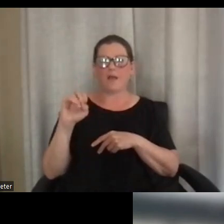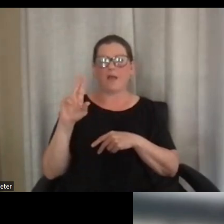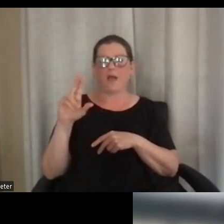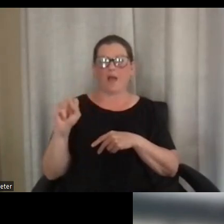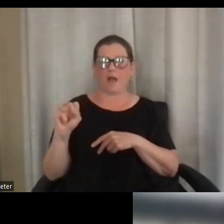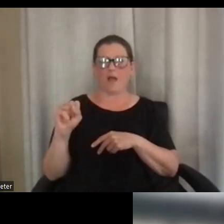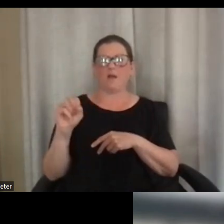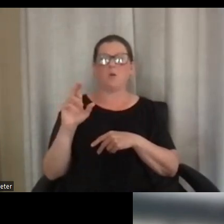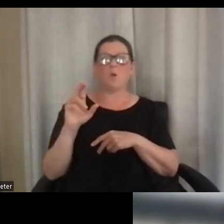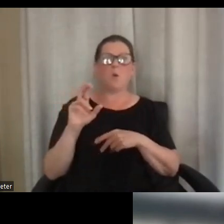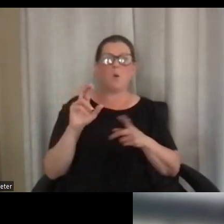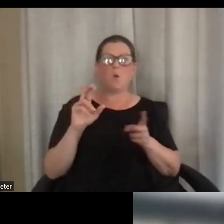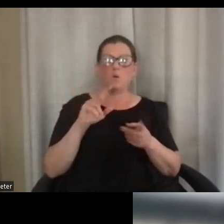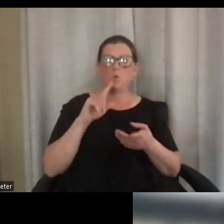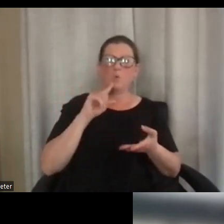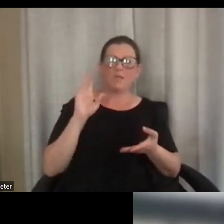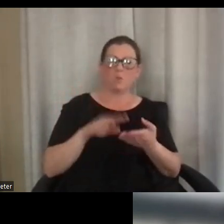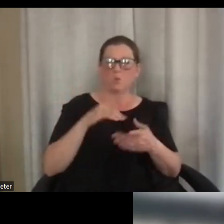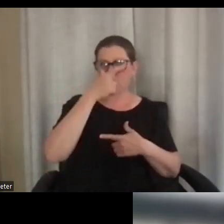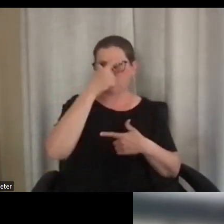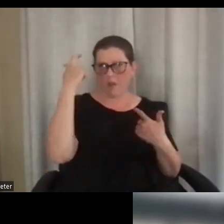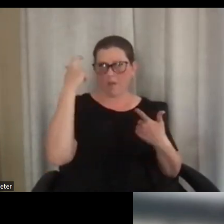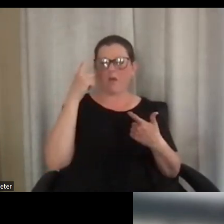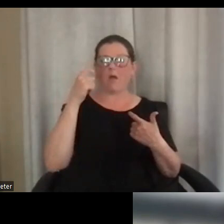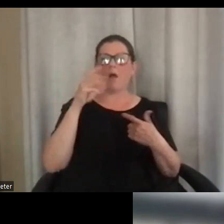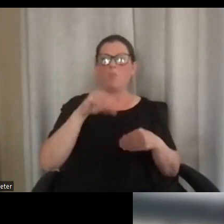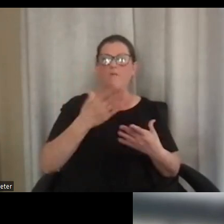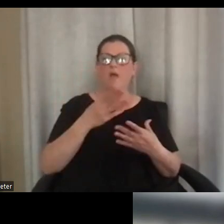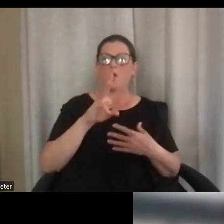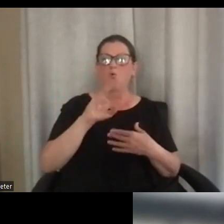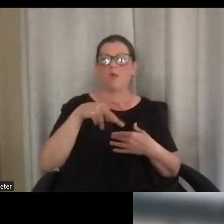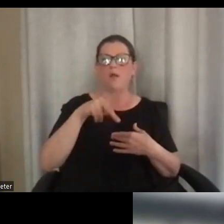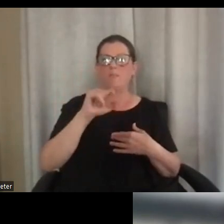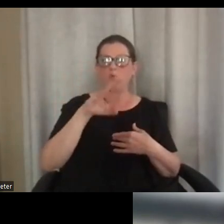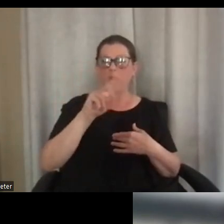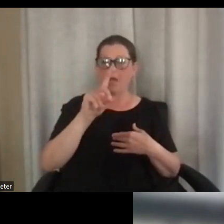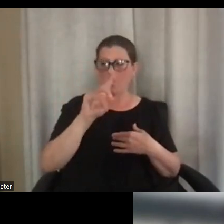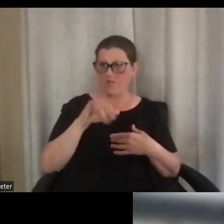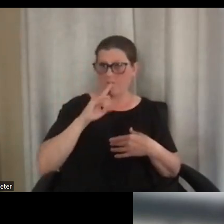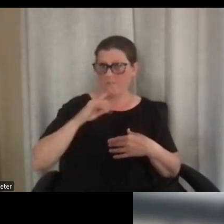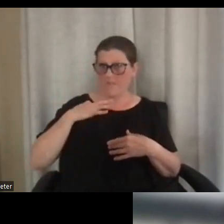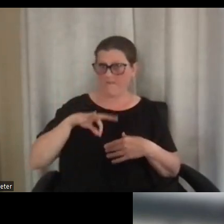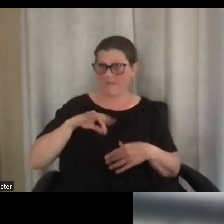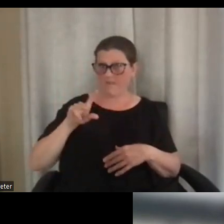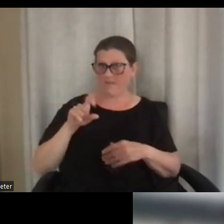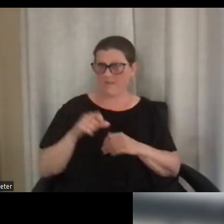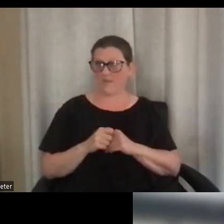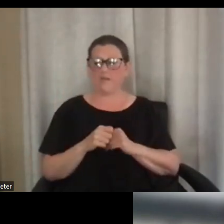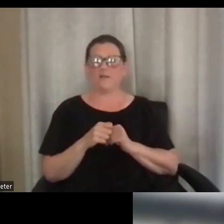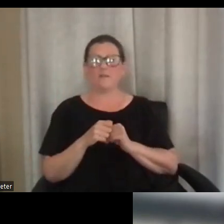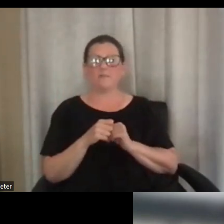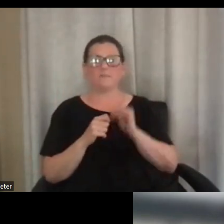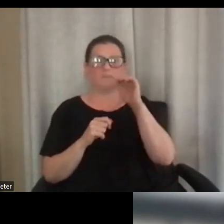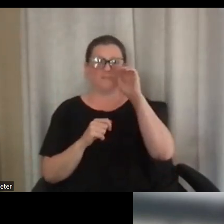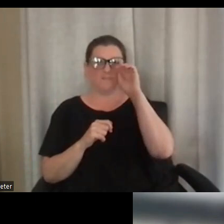re-traumatization and provide wraparound support? And if so, has that service been beneficial for participants? And let me know if